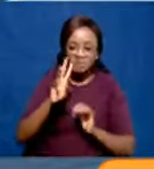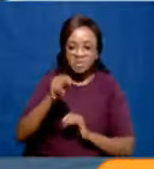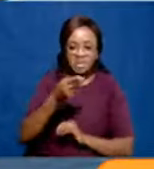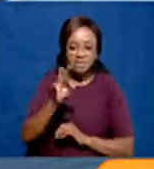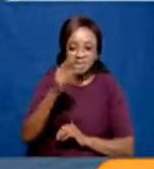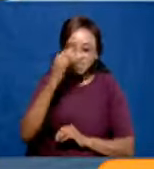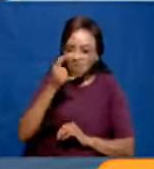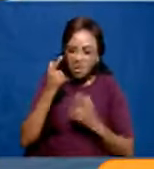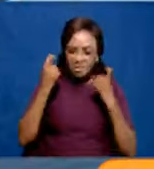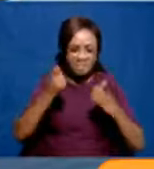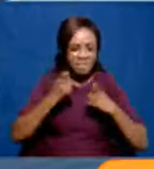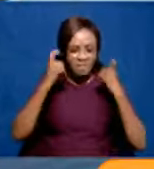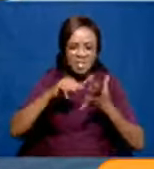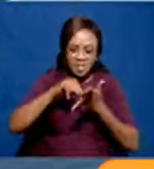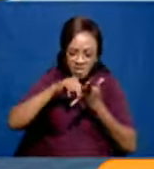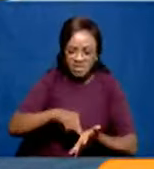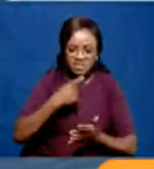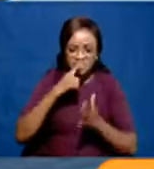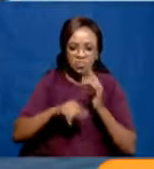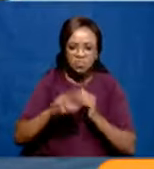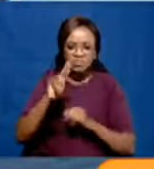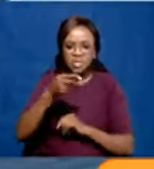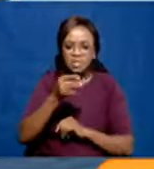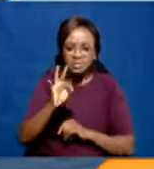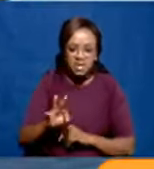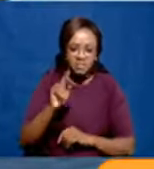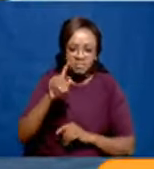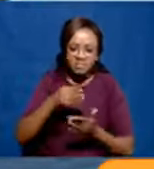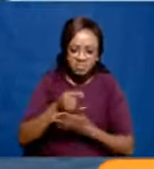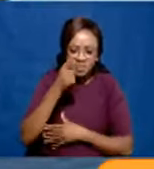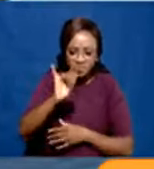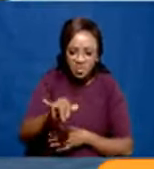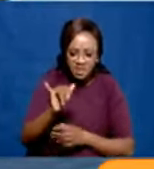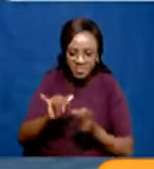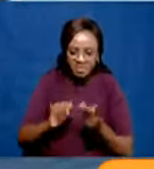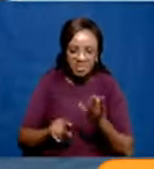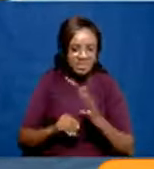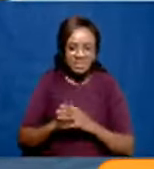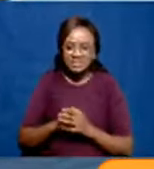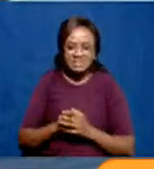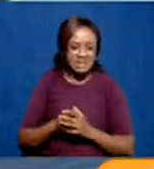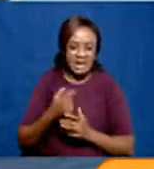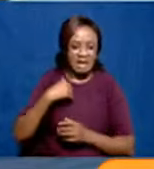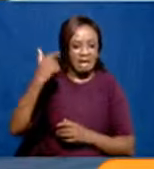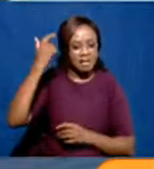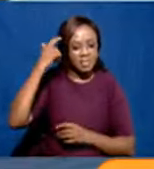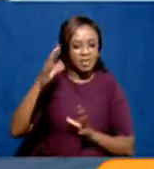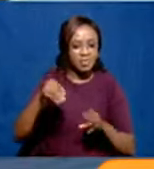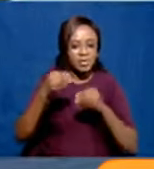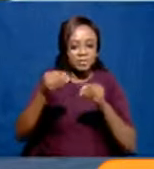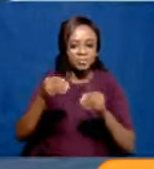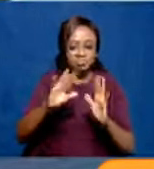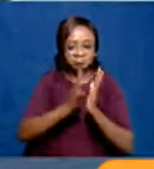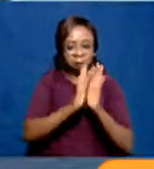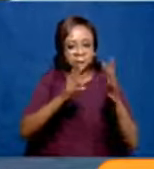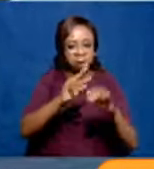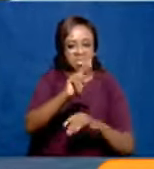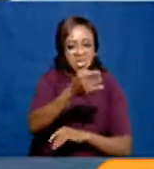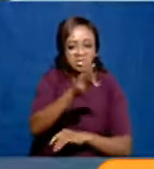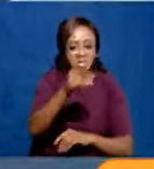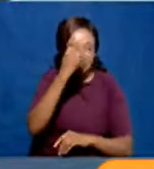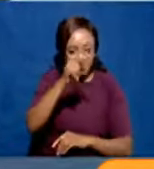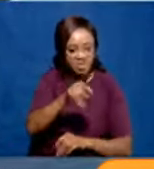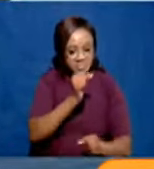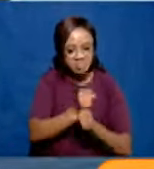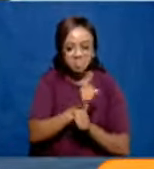aggressively insisting that NHIF or SHA should cover this, I think we needed to give NHIF a pat on the back, because they must have done a